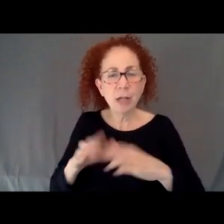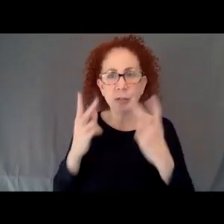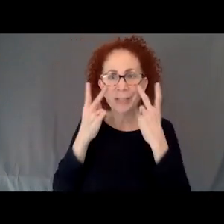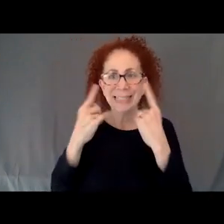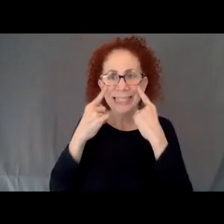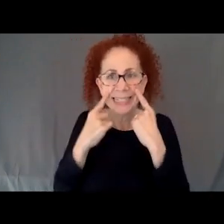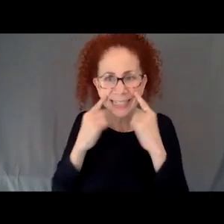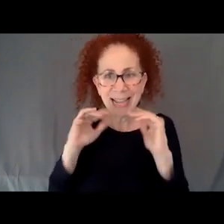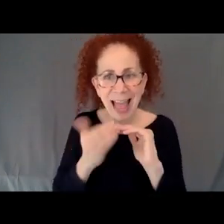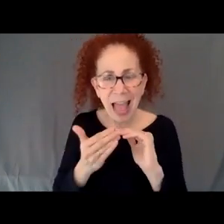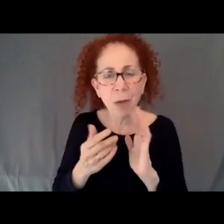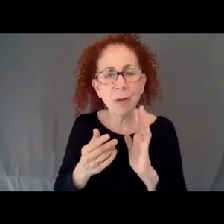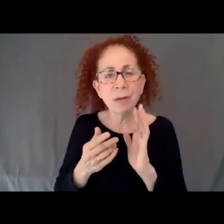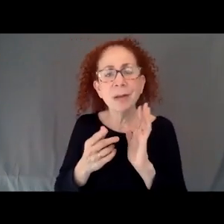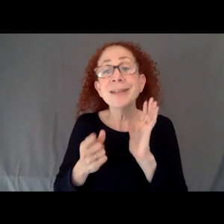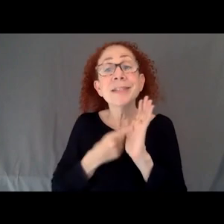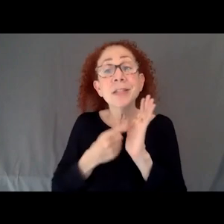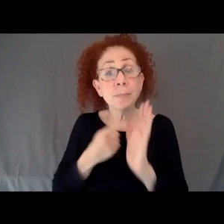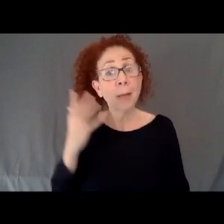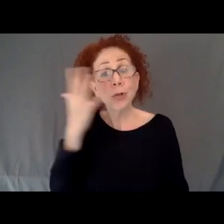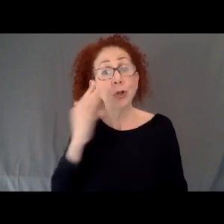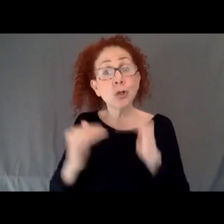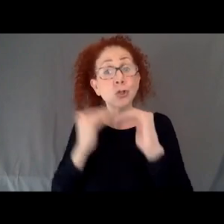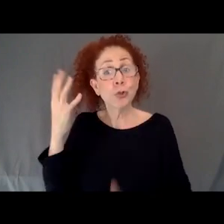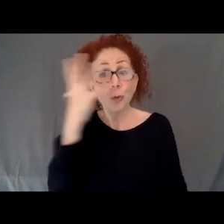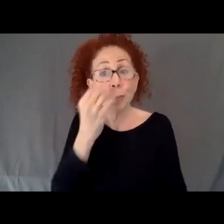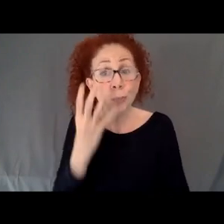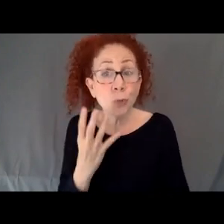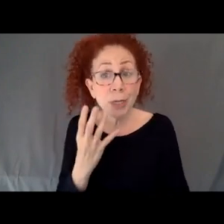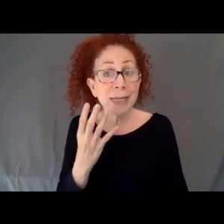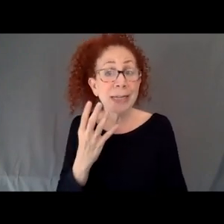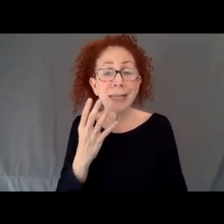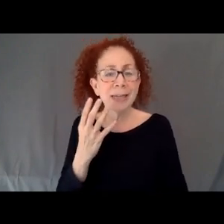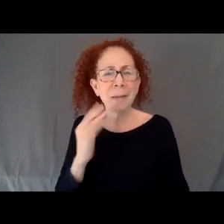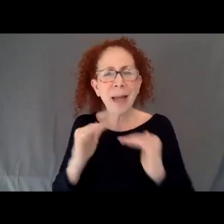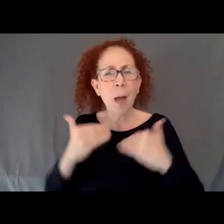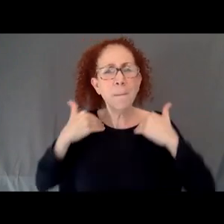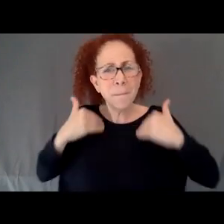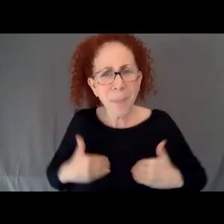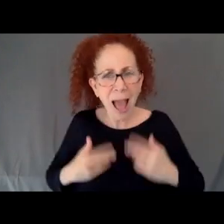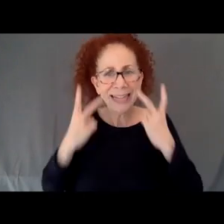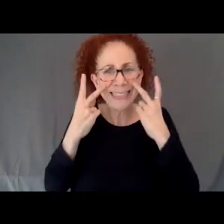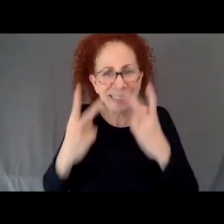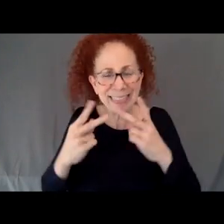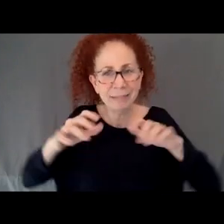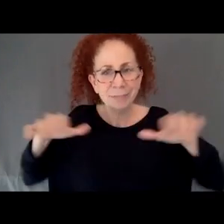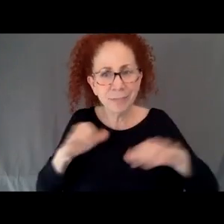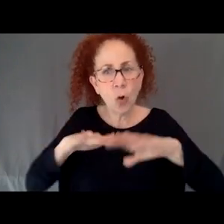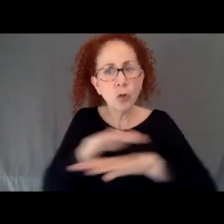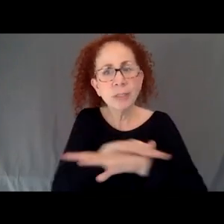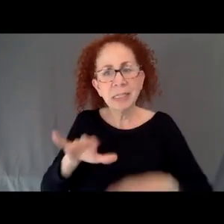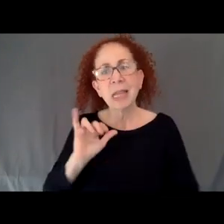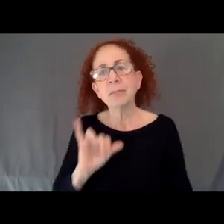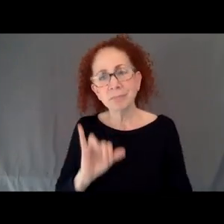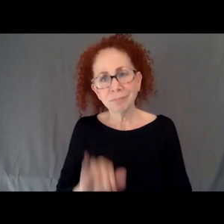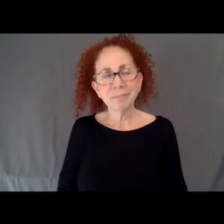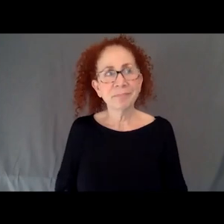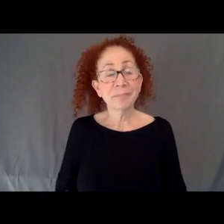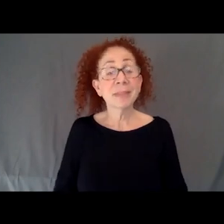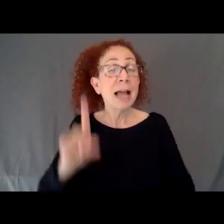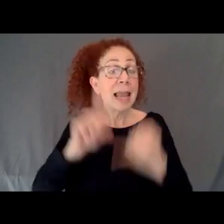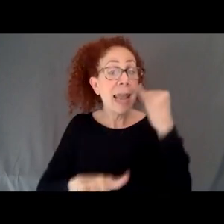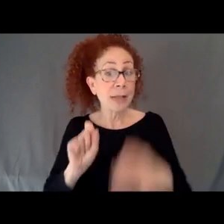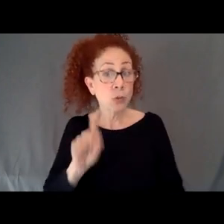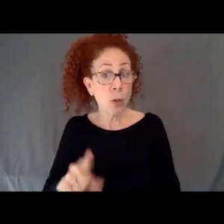things look maybe a little bit too pretty, too ethereal? How do you get the body back onto the stage? So this